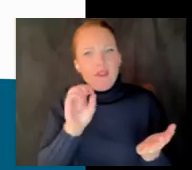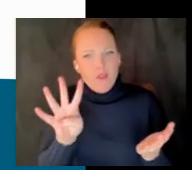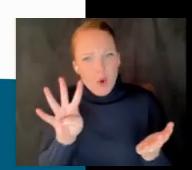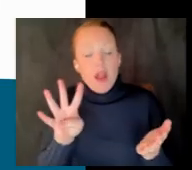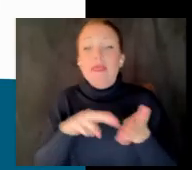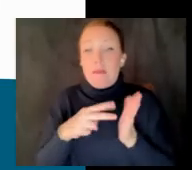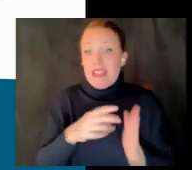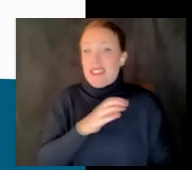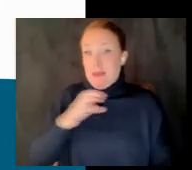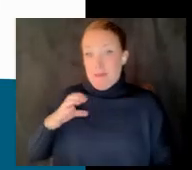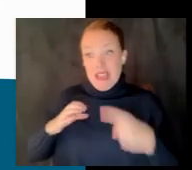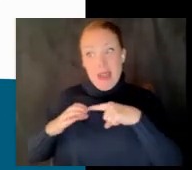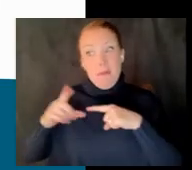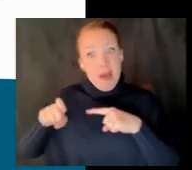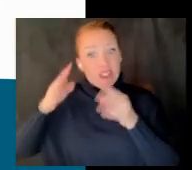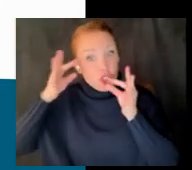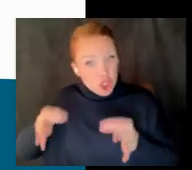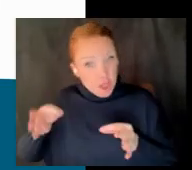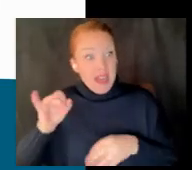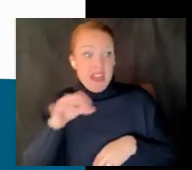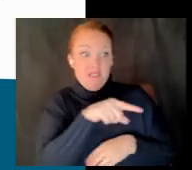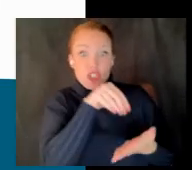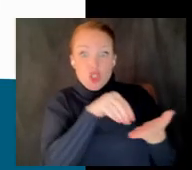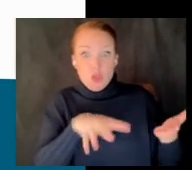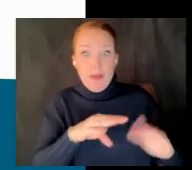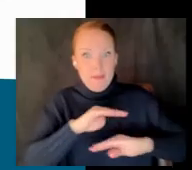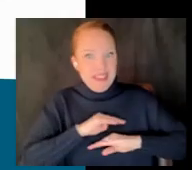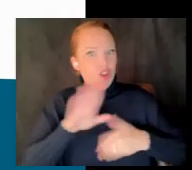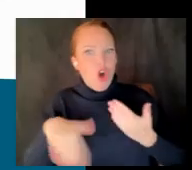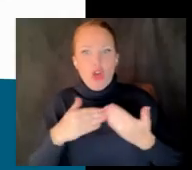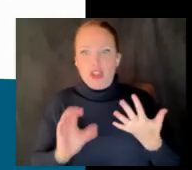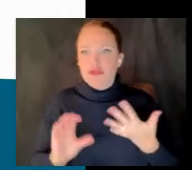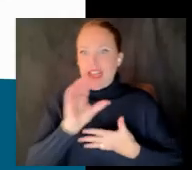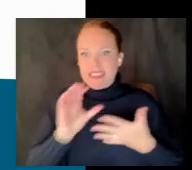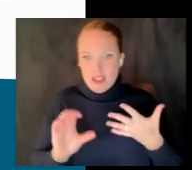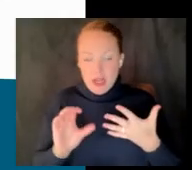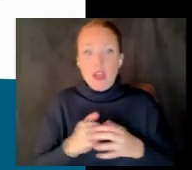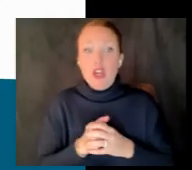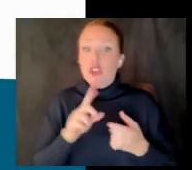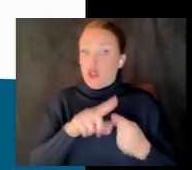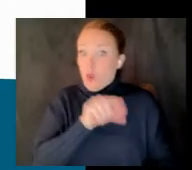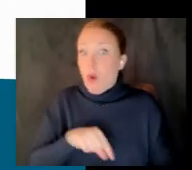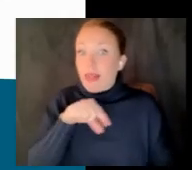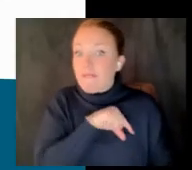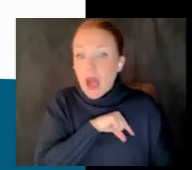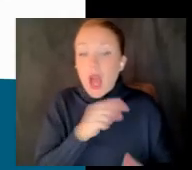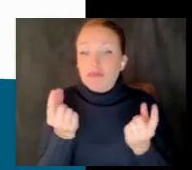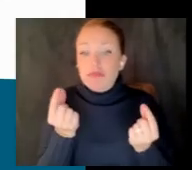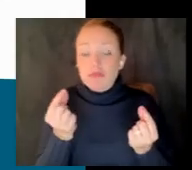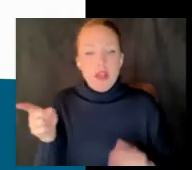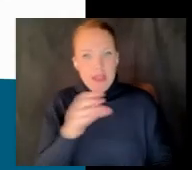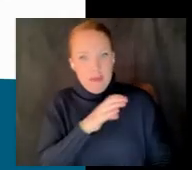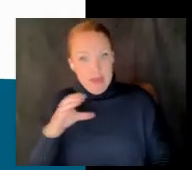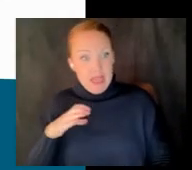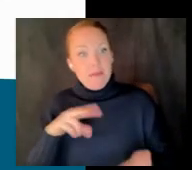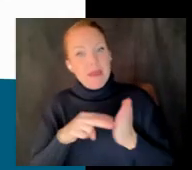must determine if the student meets all of the Section 504 criteria. To qualify under Section 504, the committee must find